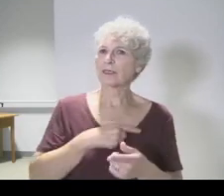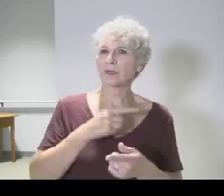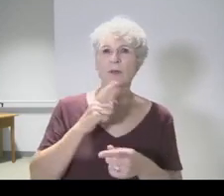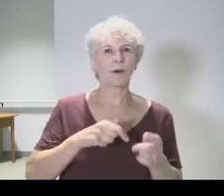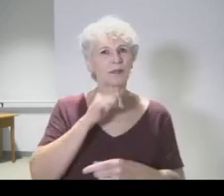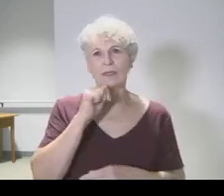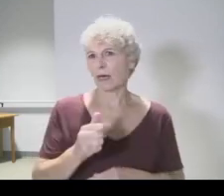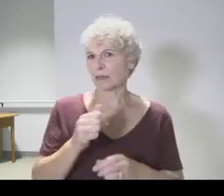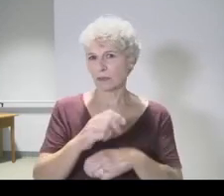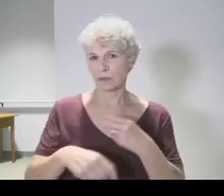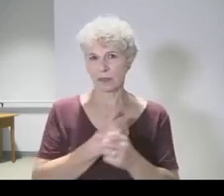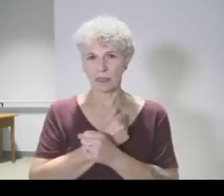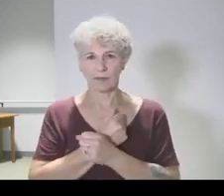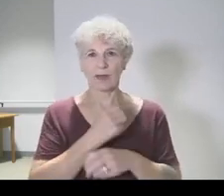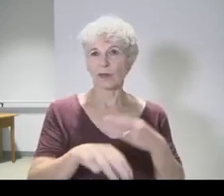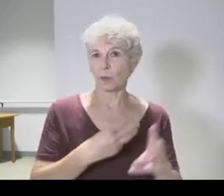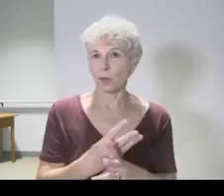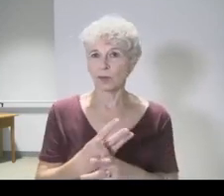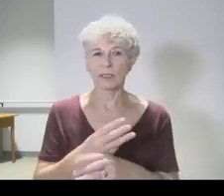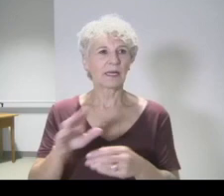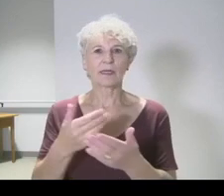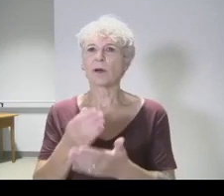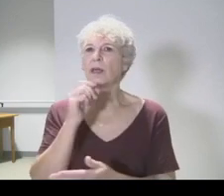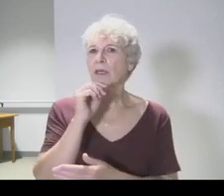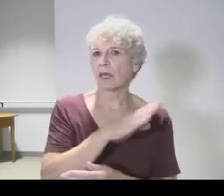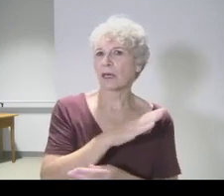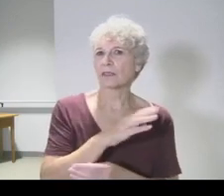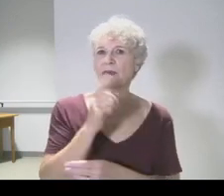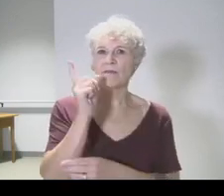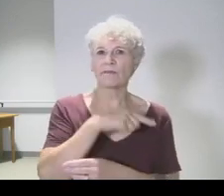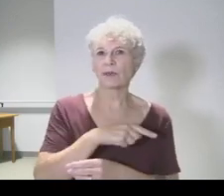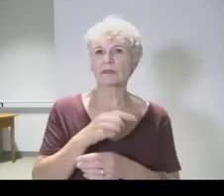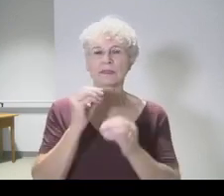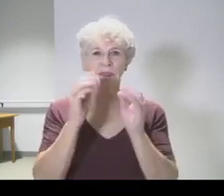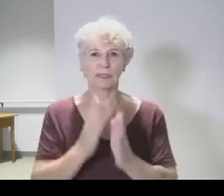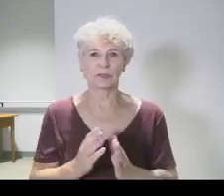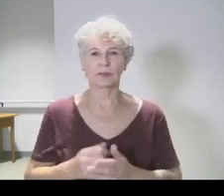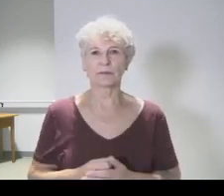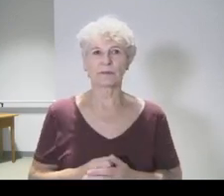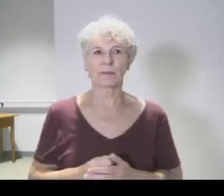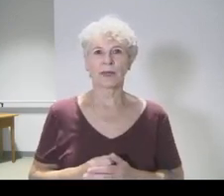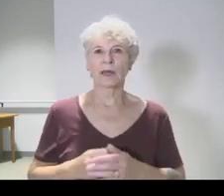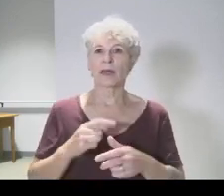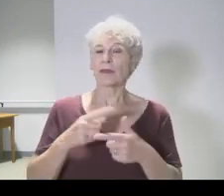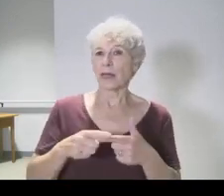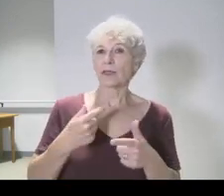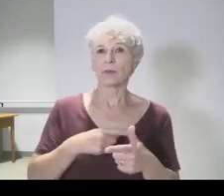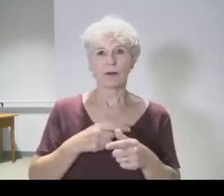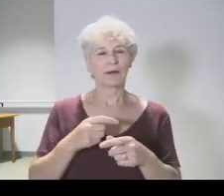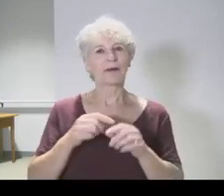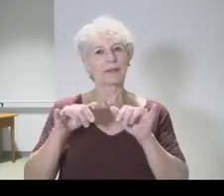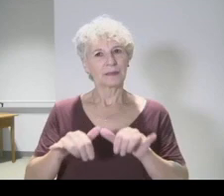the world and the lies of false teachers. By doing this, we're abiding in Christ as we